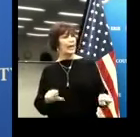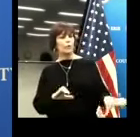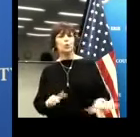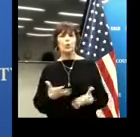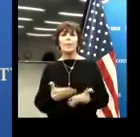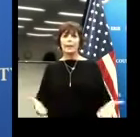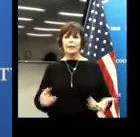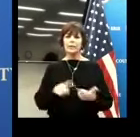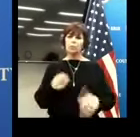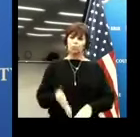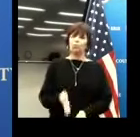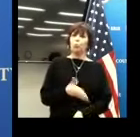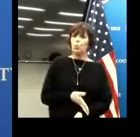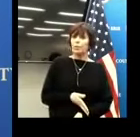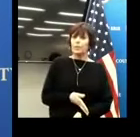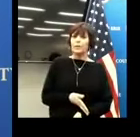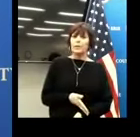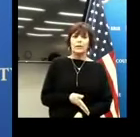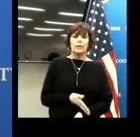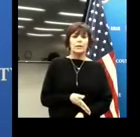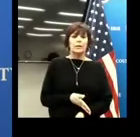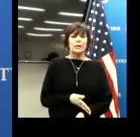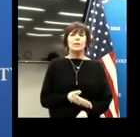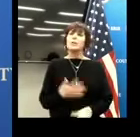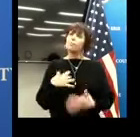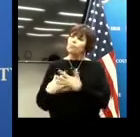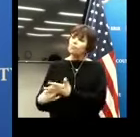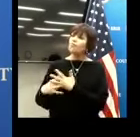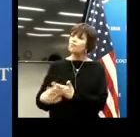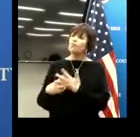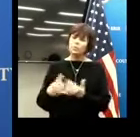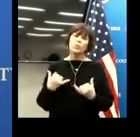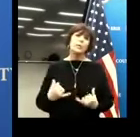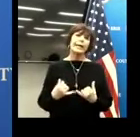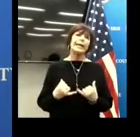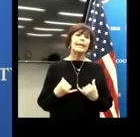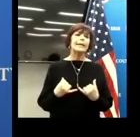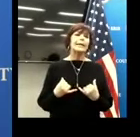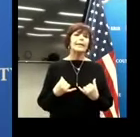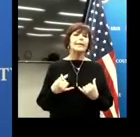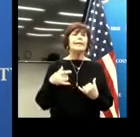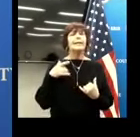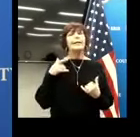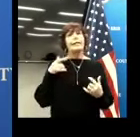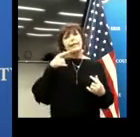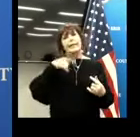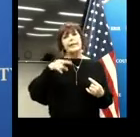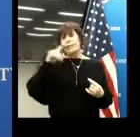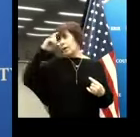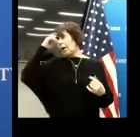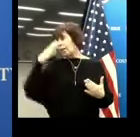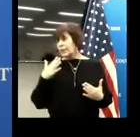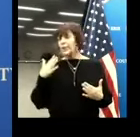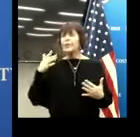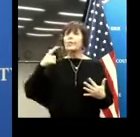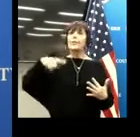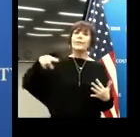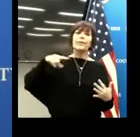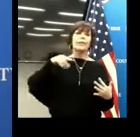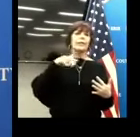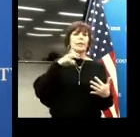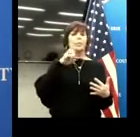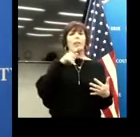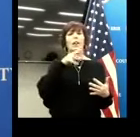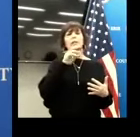taken. And after conversing as earlier today, the long conversation I had was with the governor, Lieutenant Governor Melissa